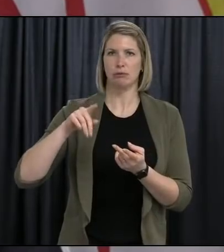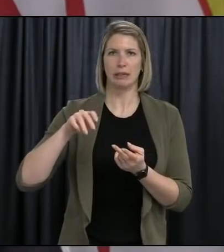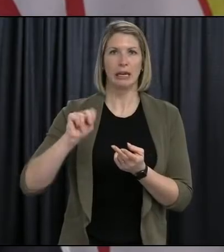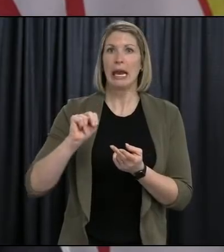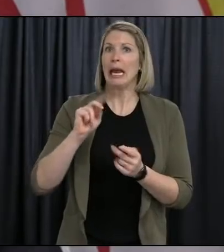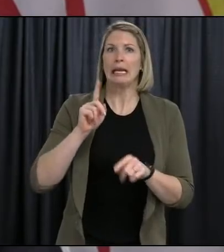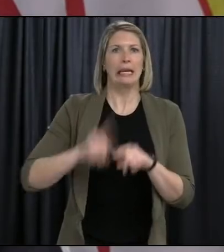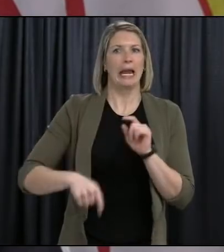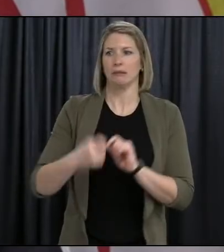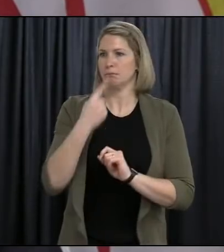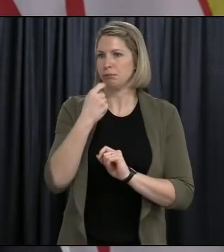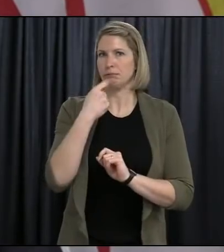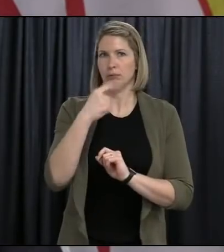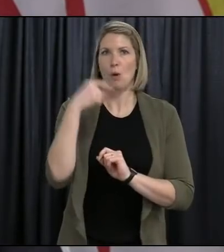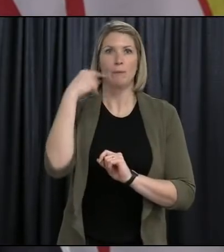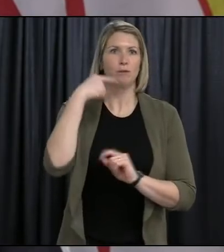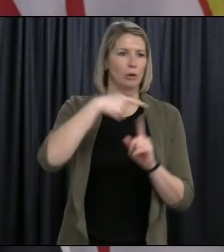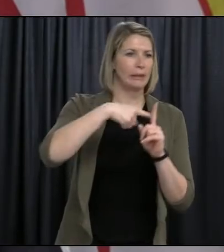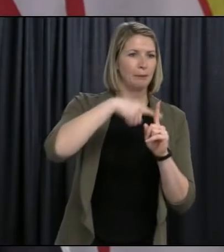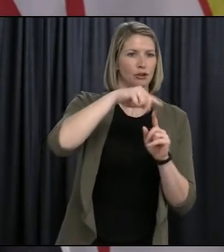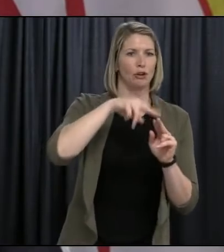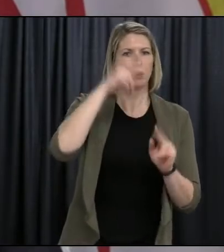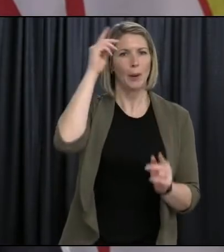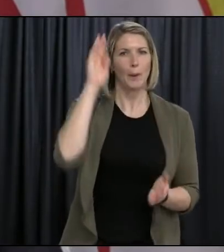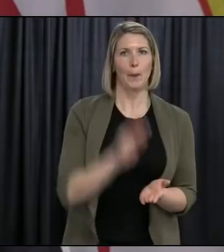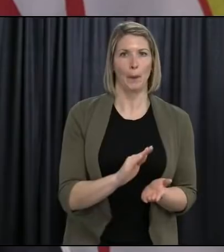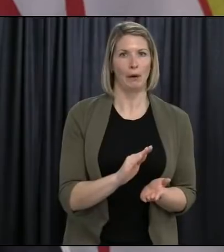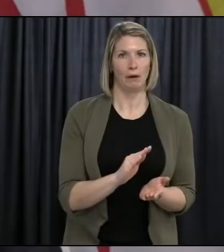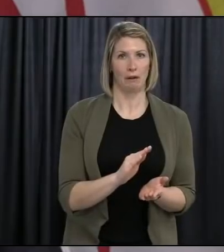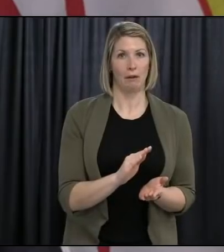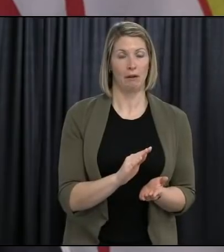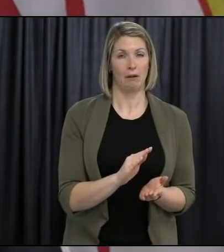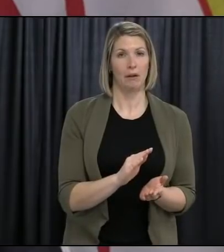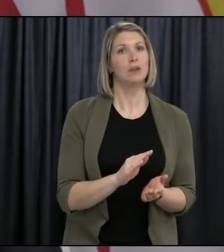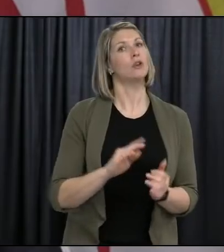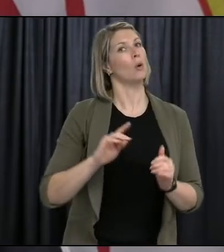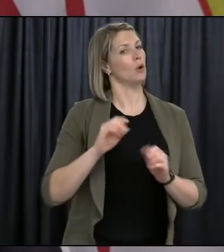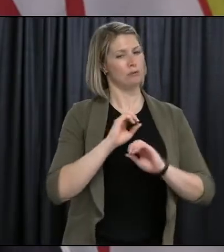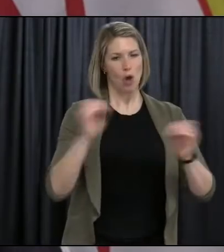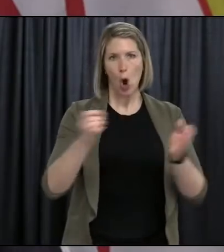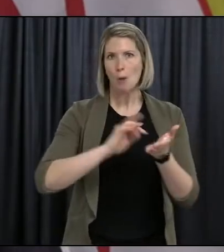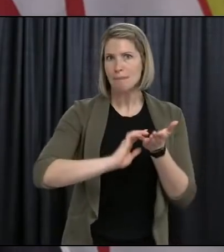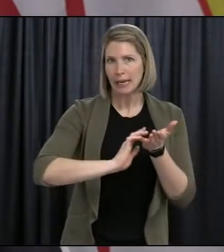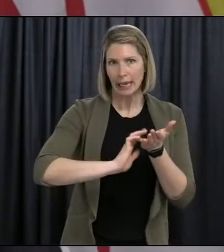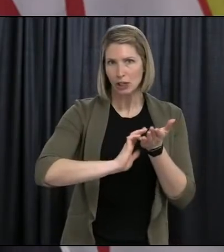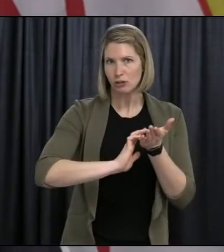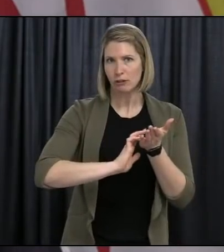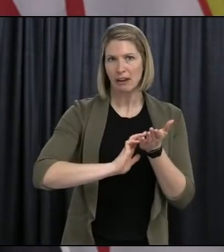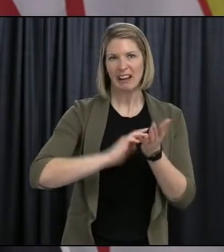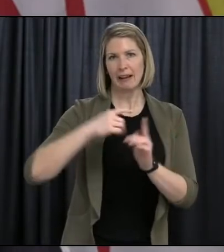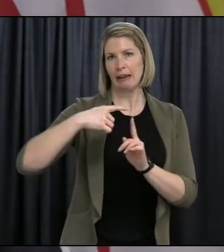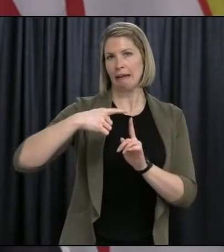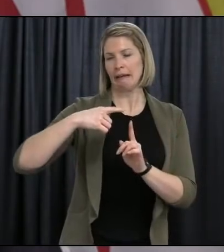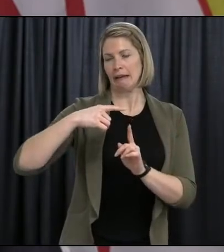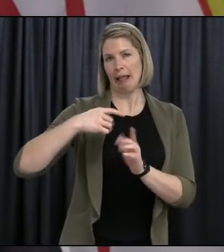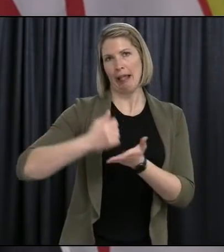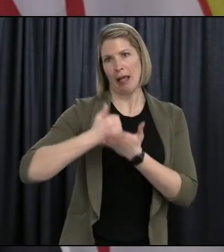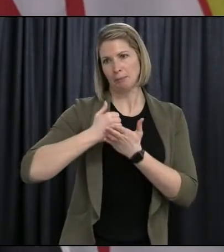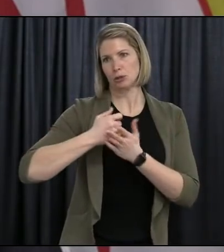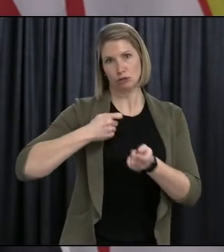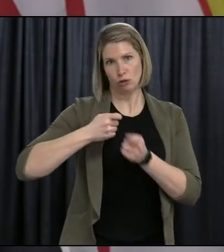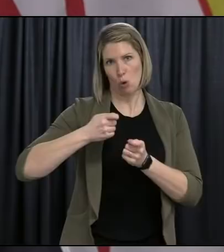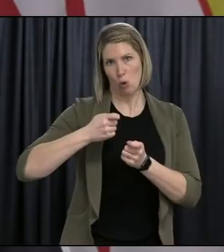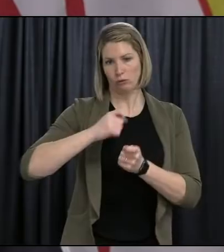have recovery of your symptoms without the use of any fever-reducing medications.